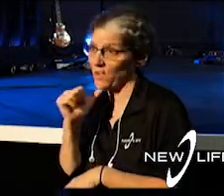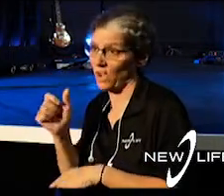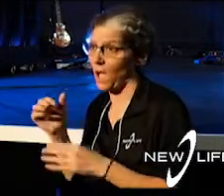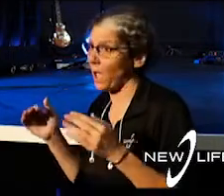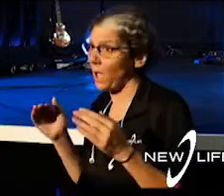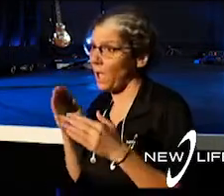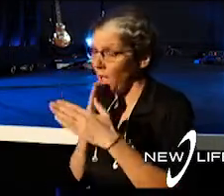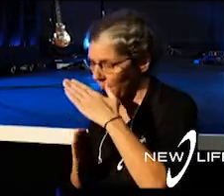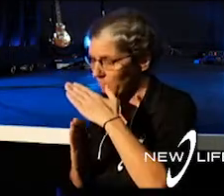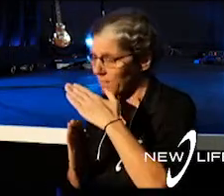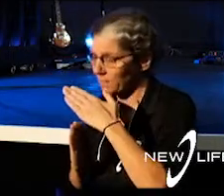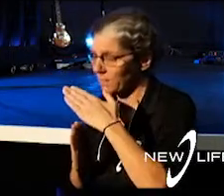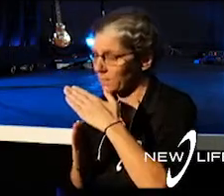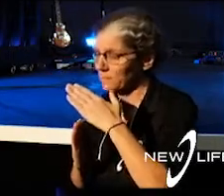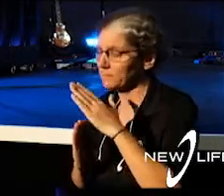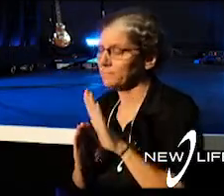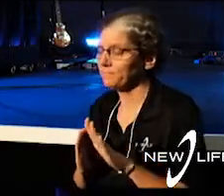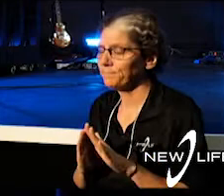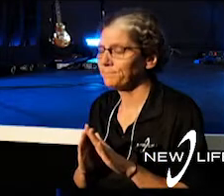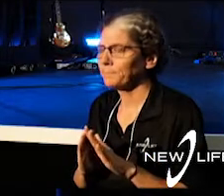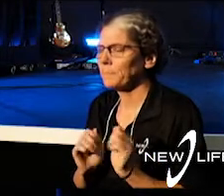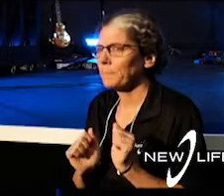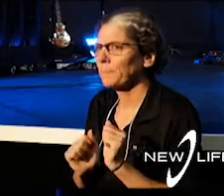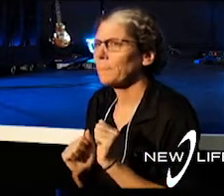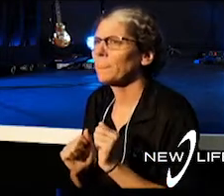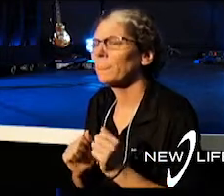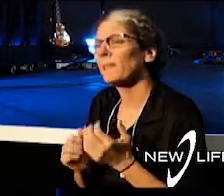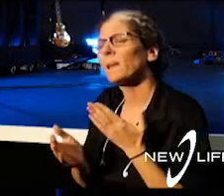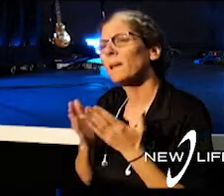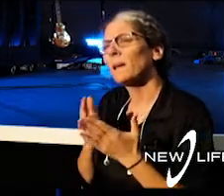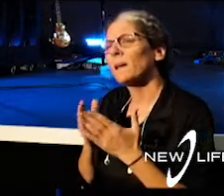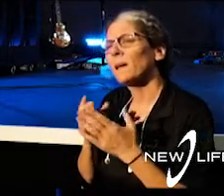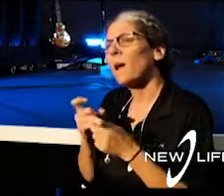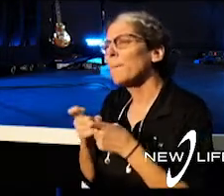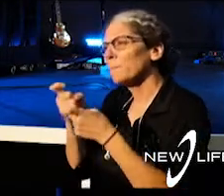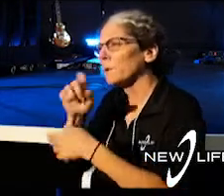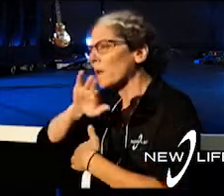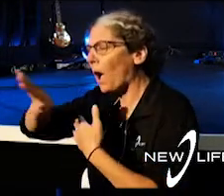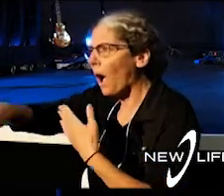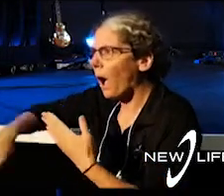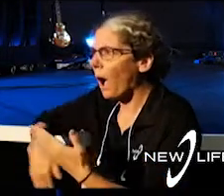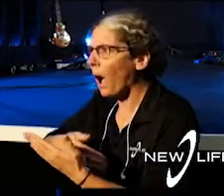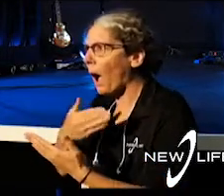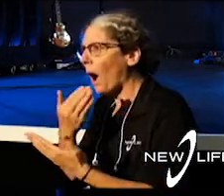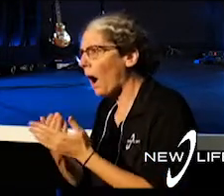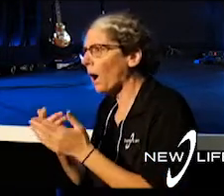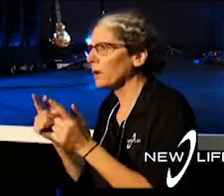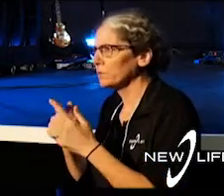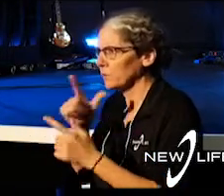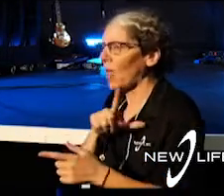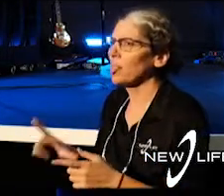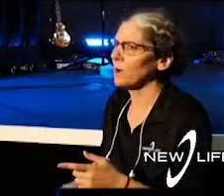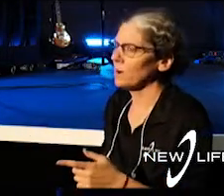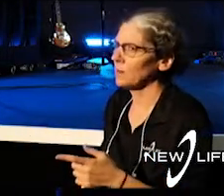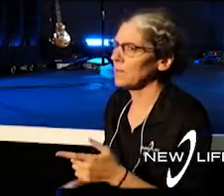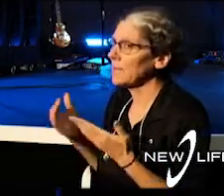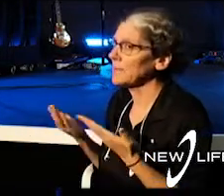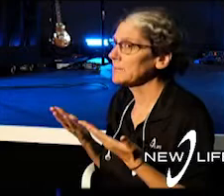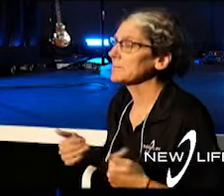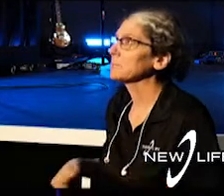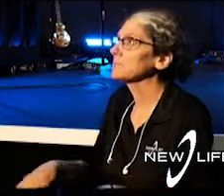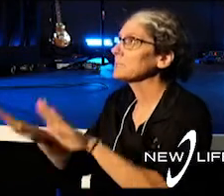over and let the world walk all over us, but it means bringing everything to the Lord, submitting it to